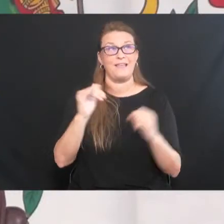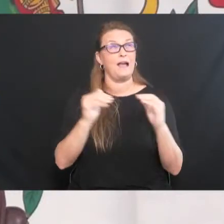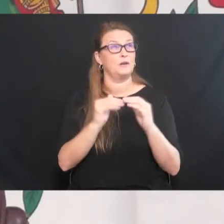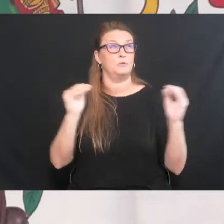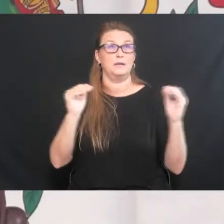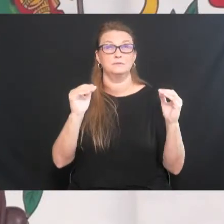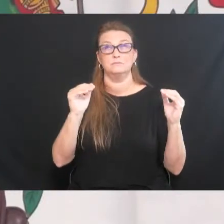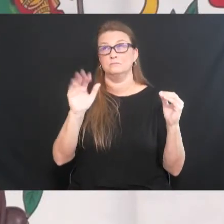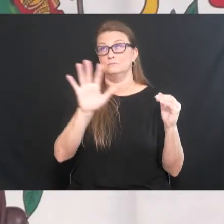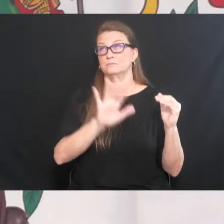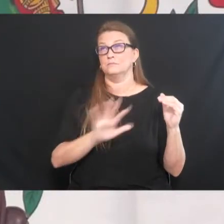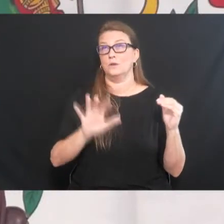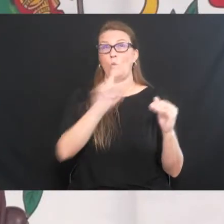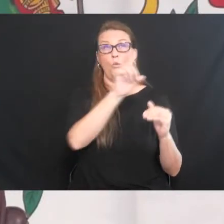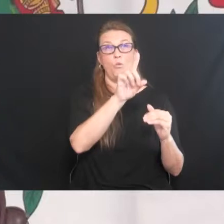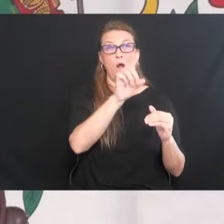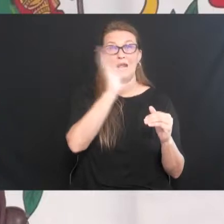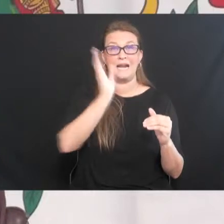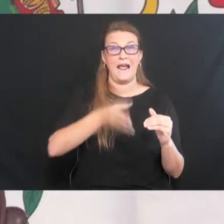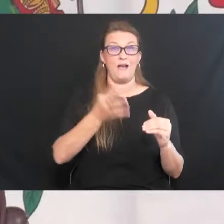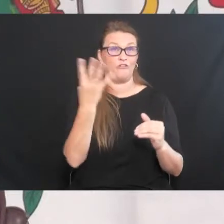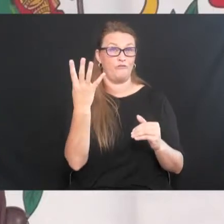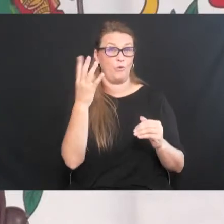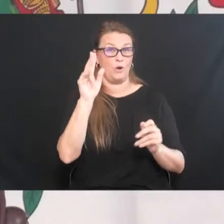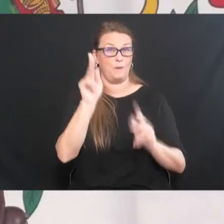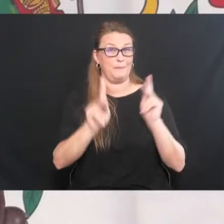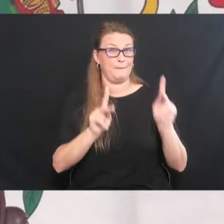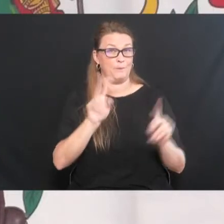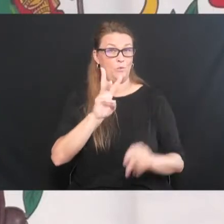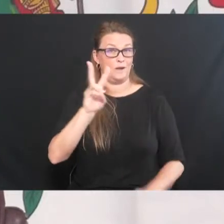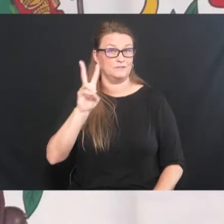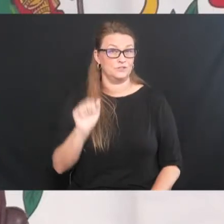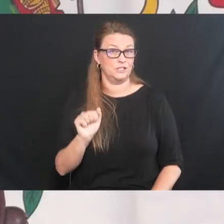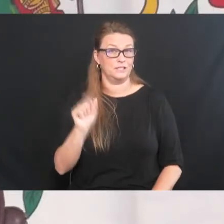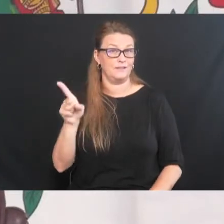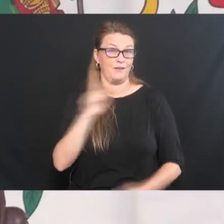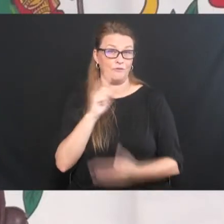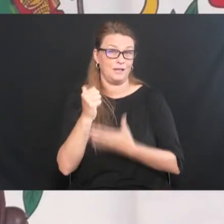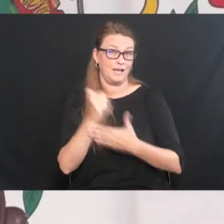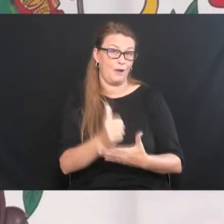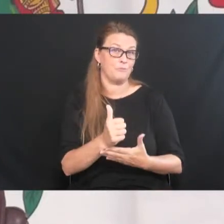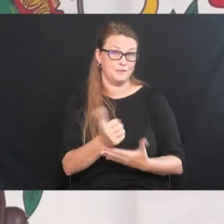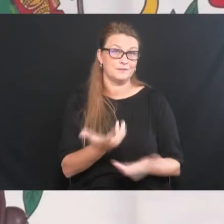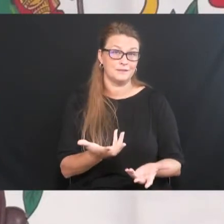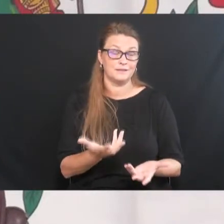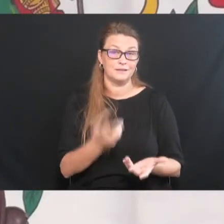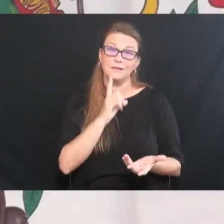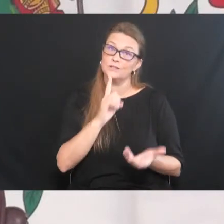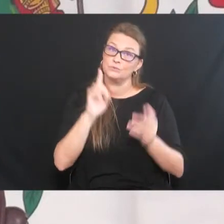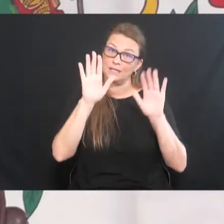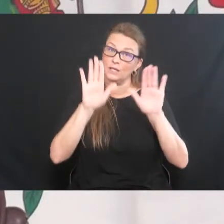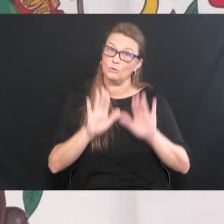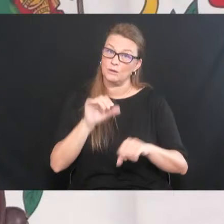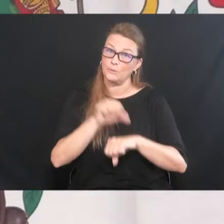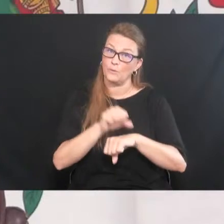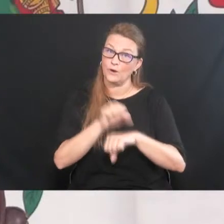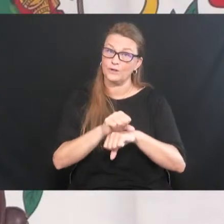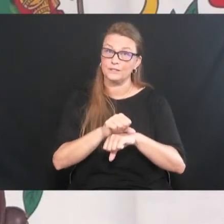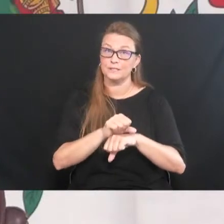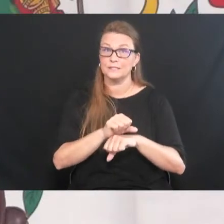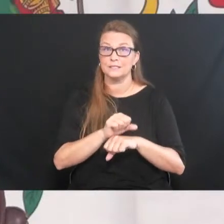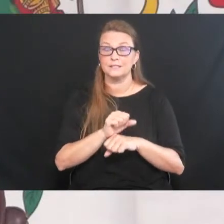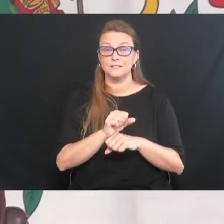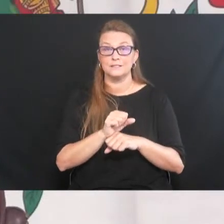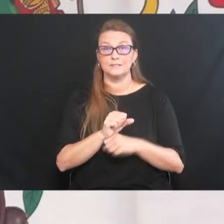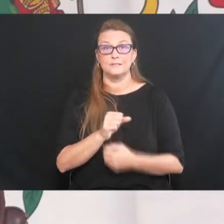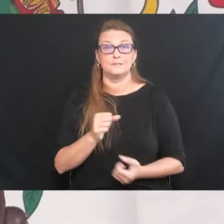than 1 out of every 4 of our citizens that they have really helped. It's an incredible work. Our health centers have